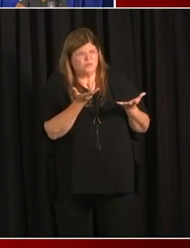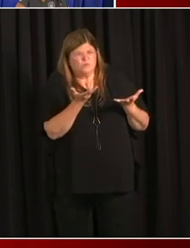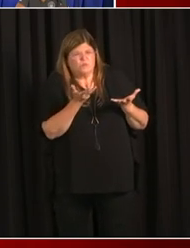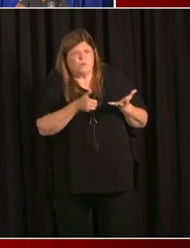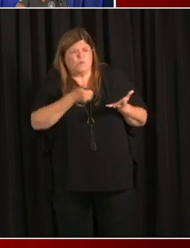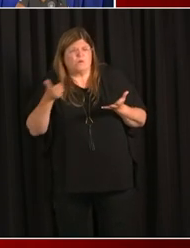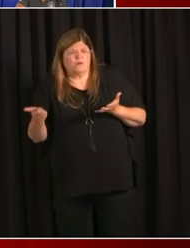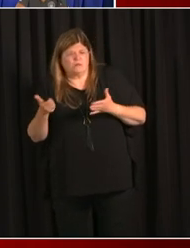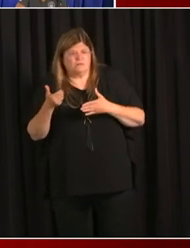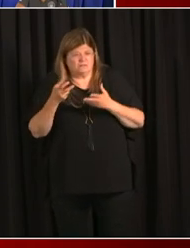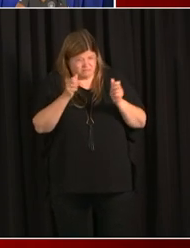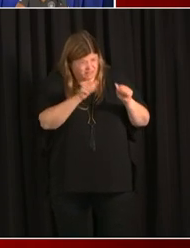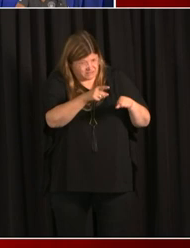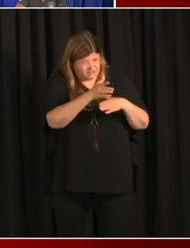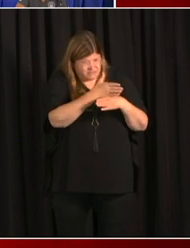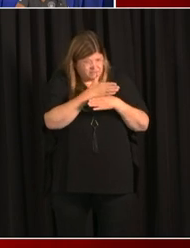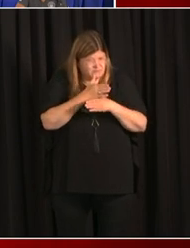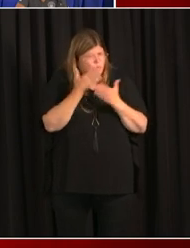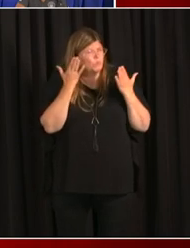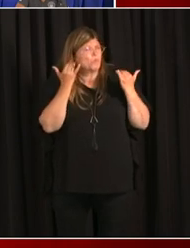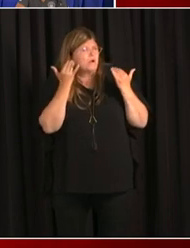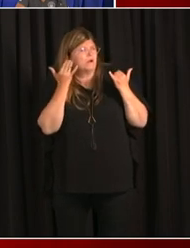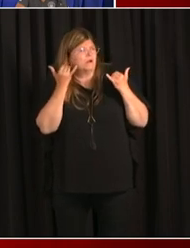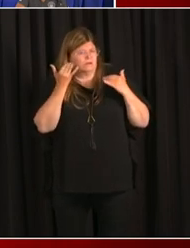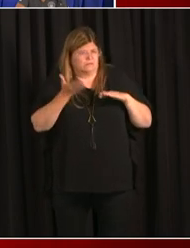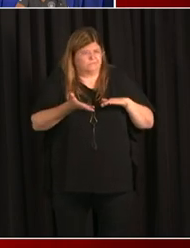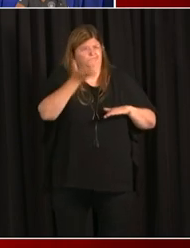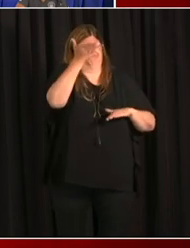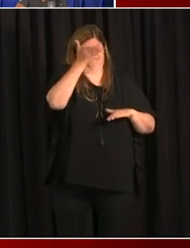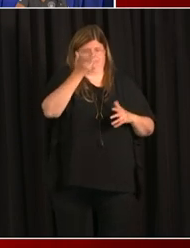of disproportionate impact of COVID as well?